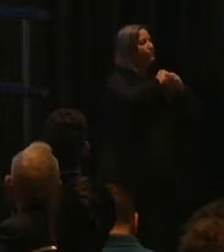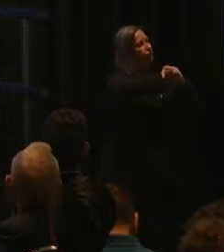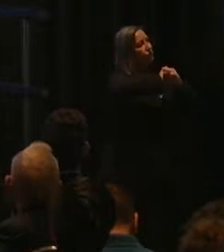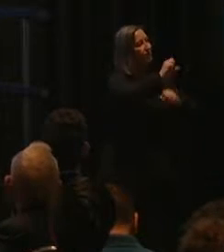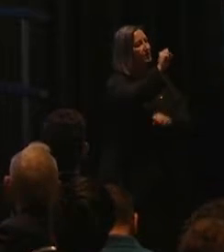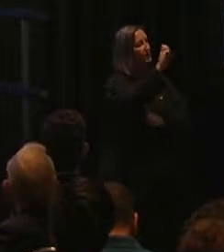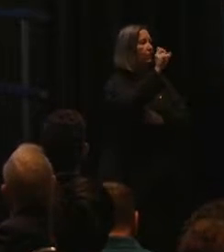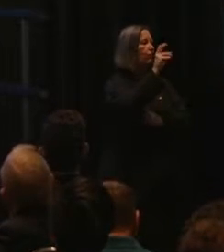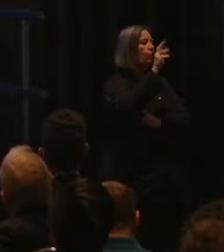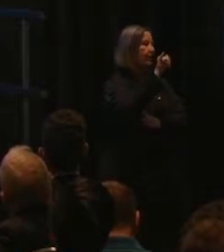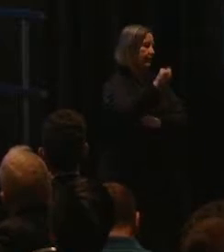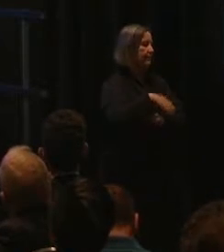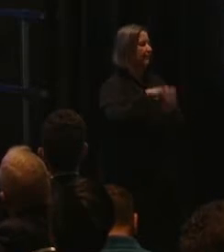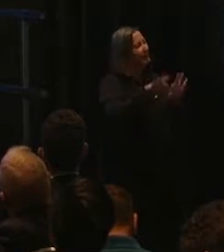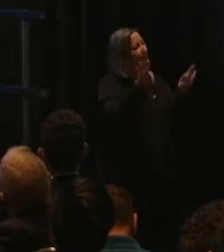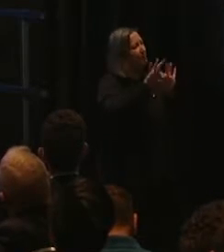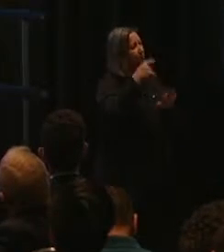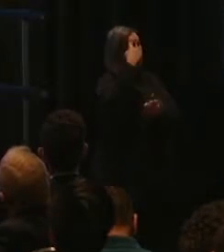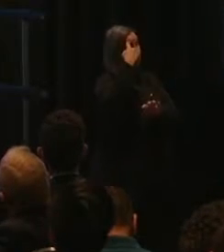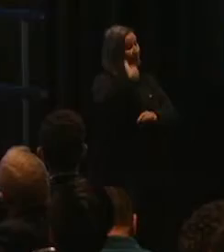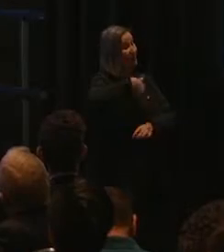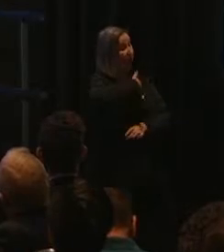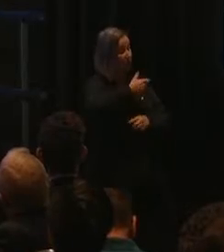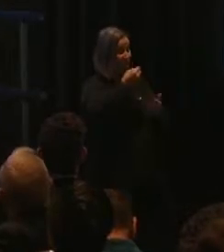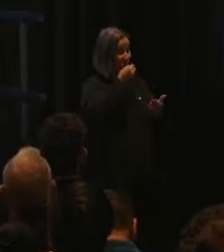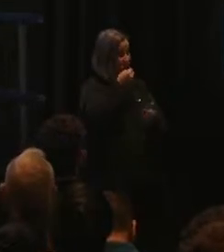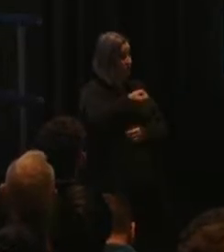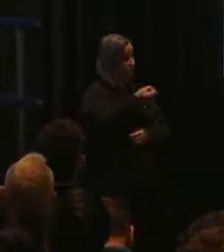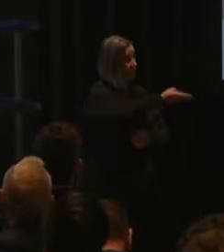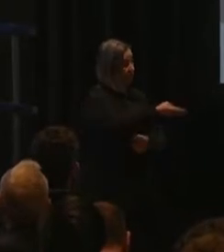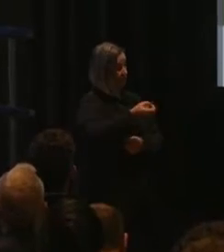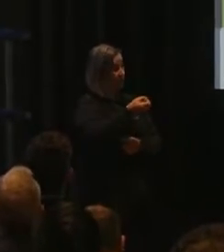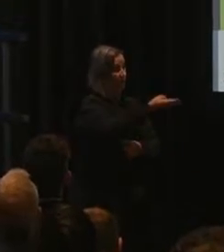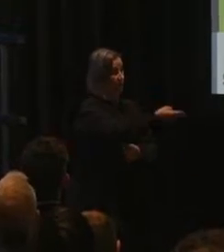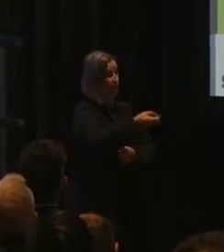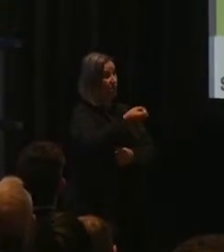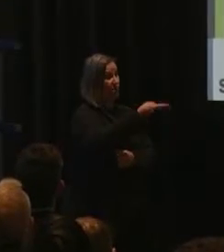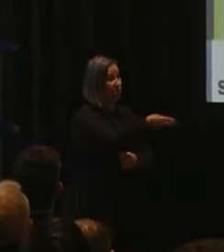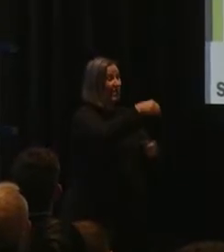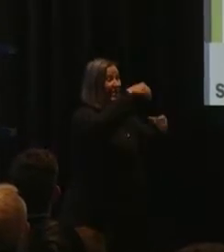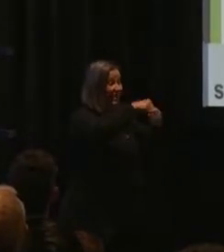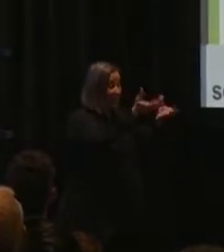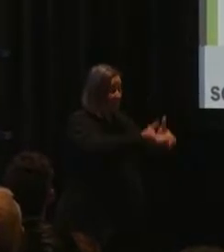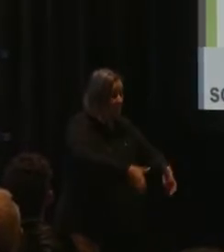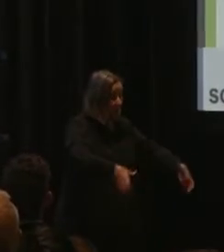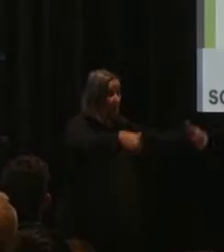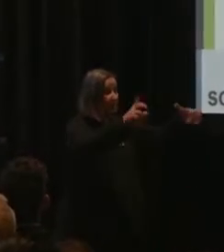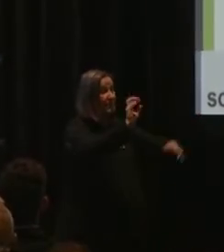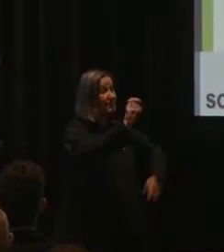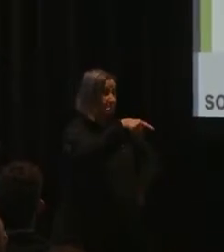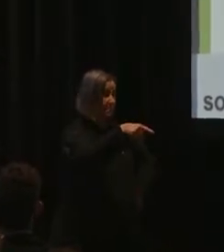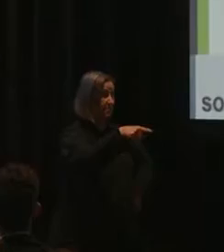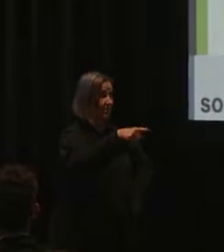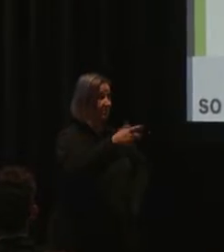It is important to think that we're throwing away so much food in the landfills, and food accounts